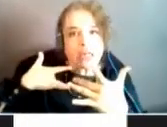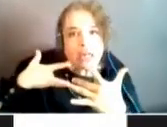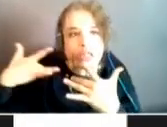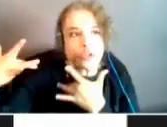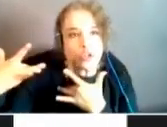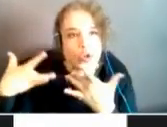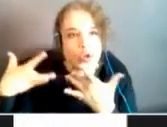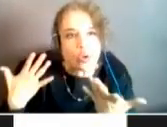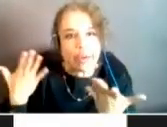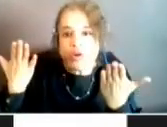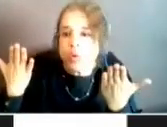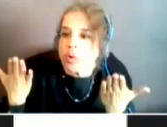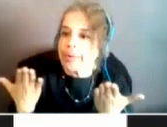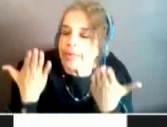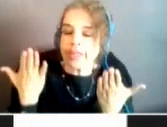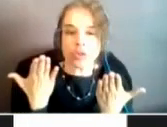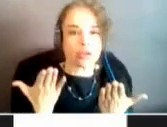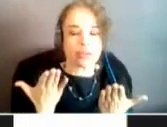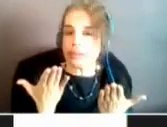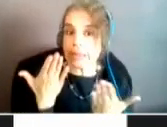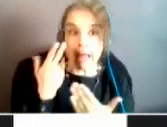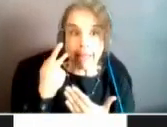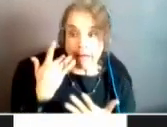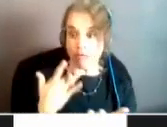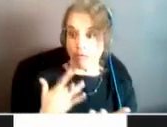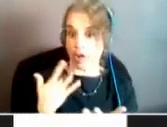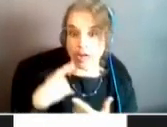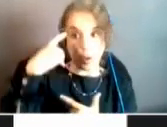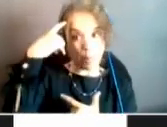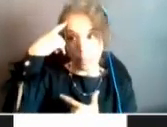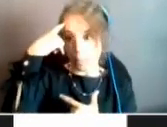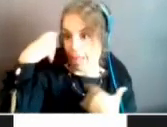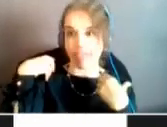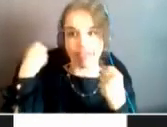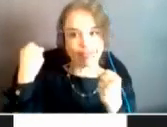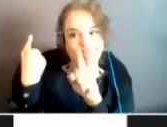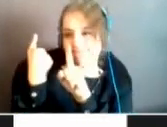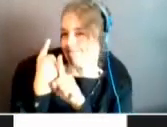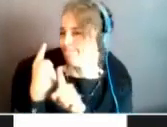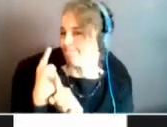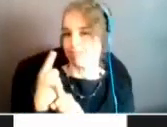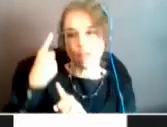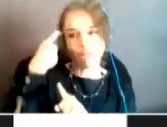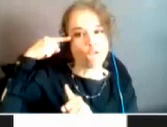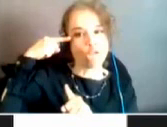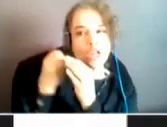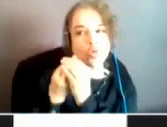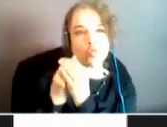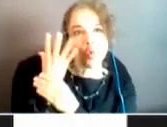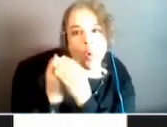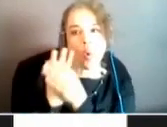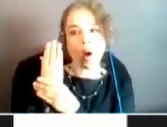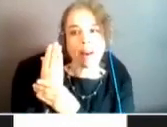And I know here, I just don't feel like our mental health system is adequate for this growing